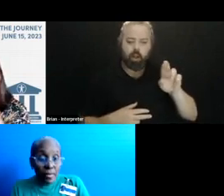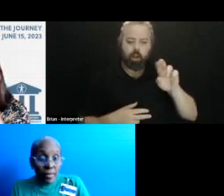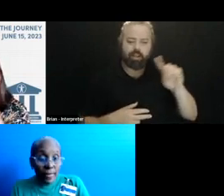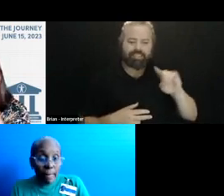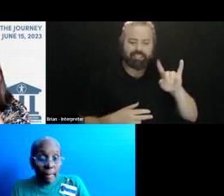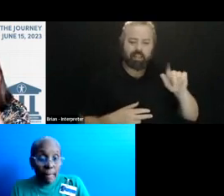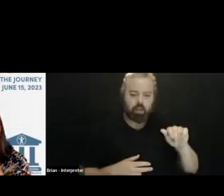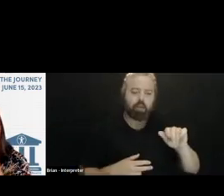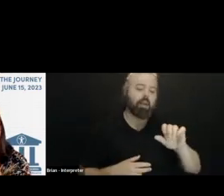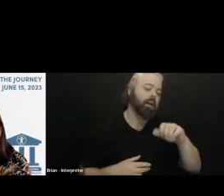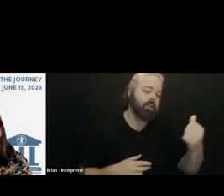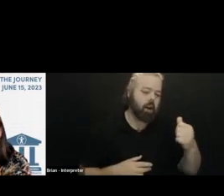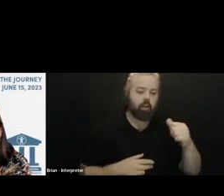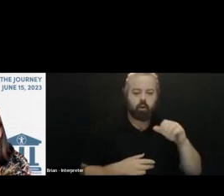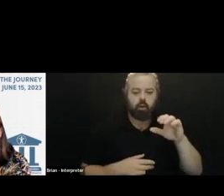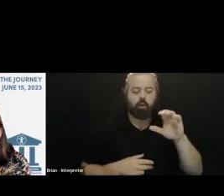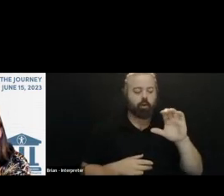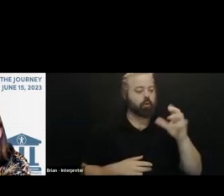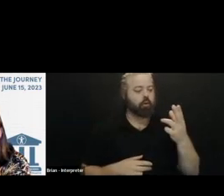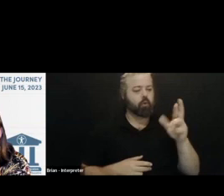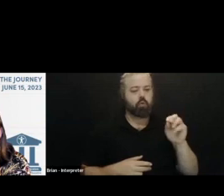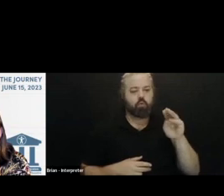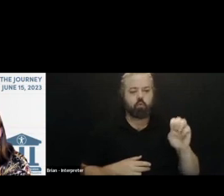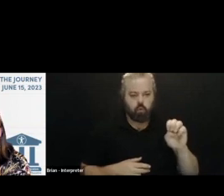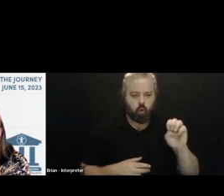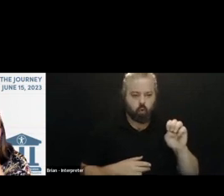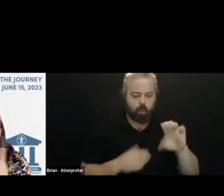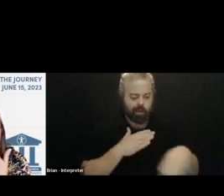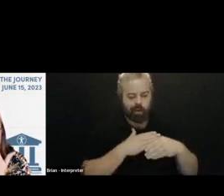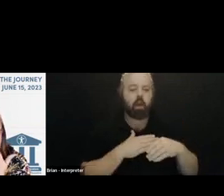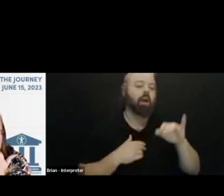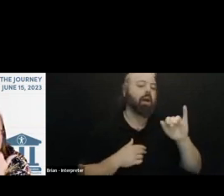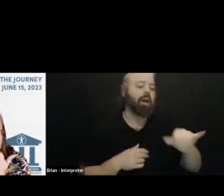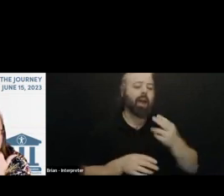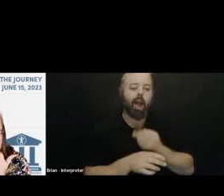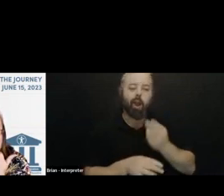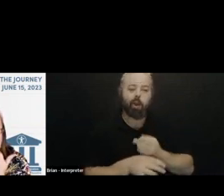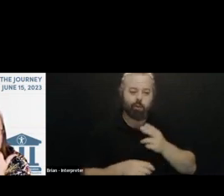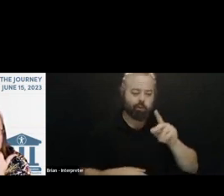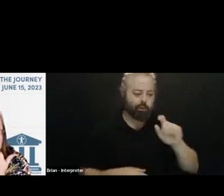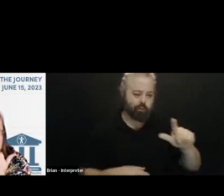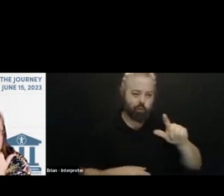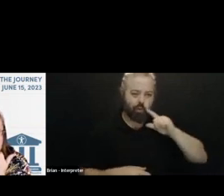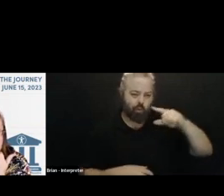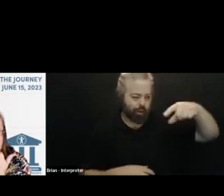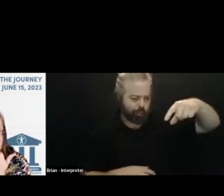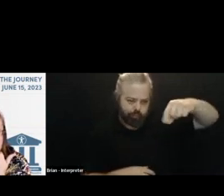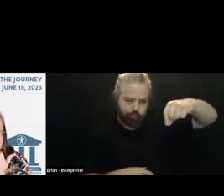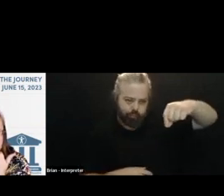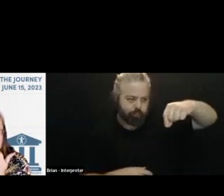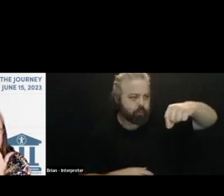another Chrome extension that lets me use an eyedropper tool to come over here and find. So I'm just going to pick the background color